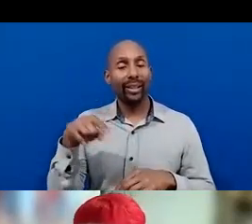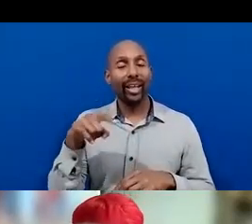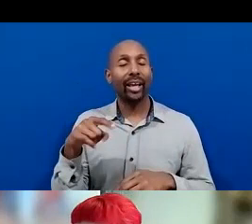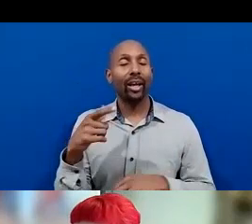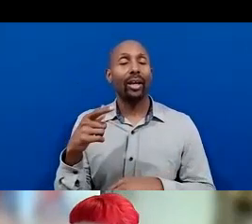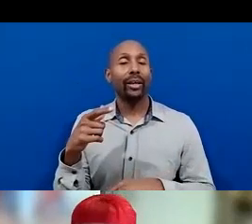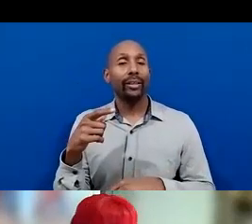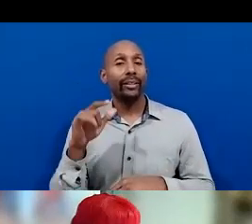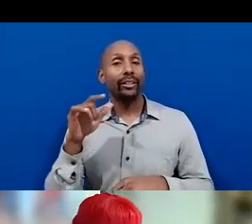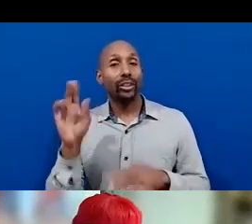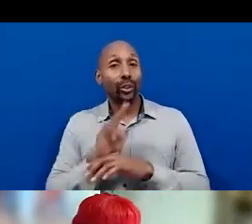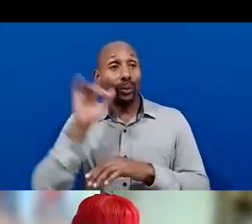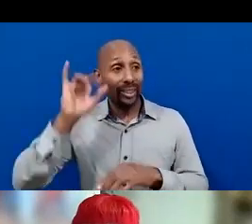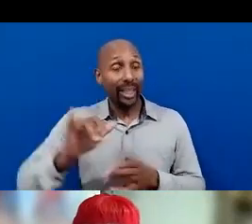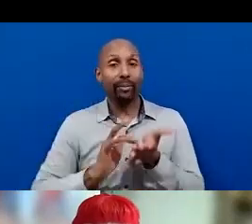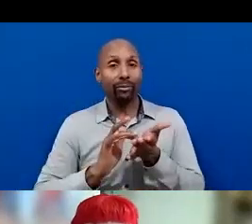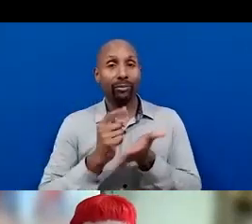Questions?